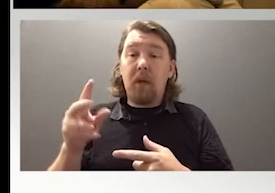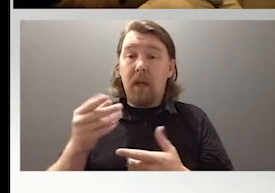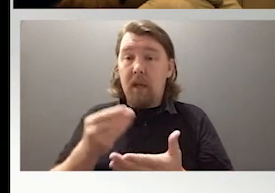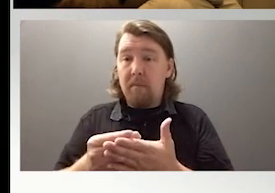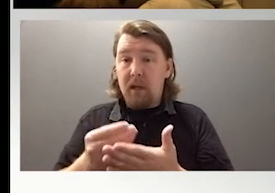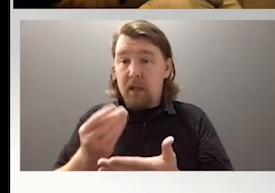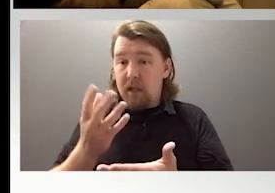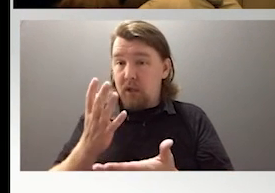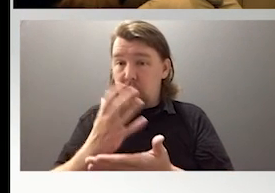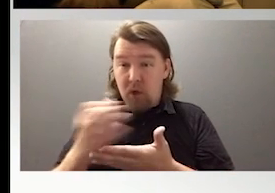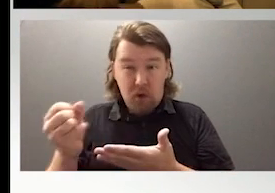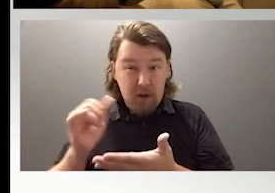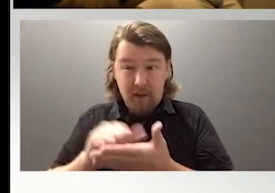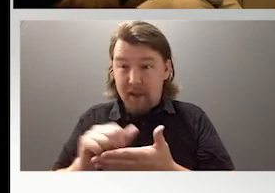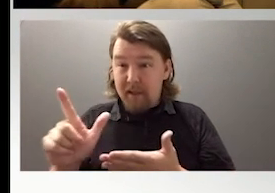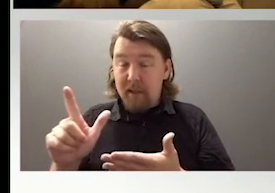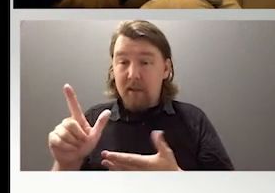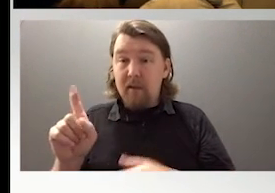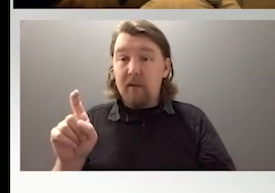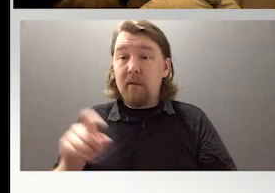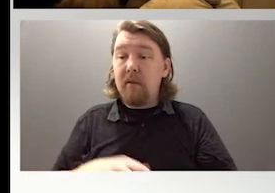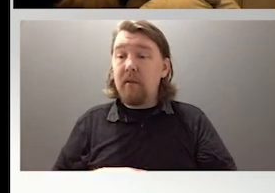are gone, that's it.